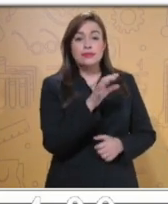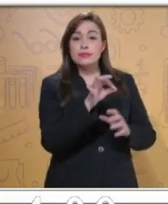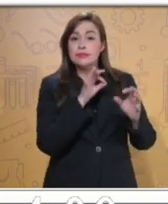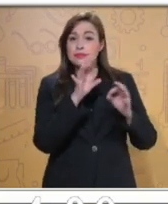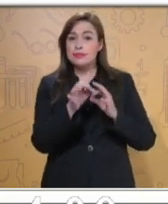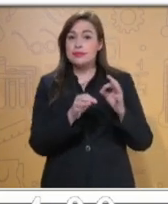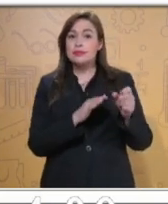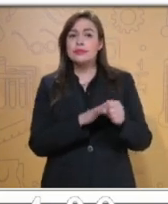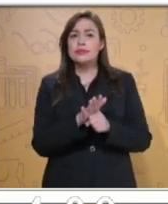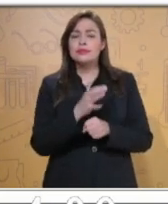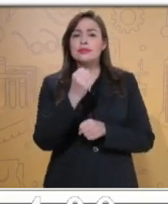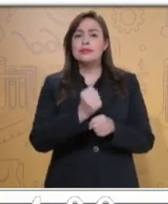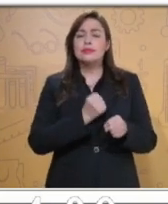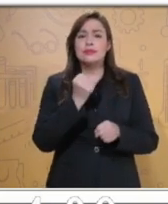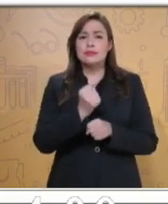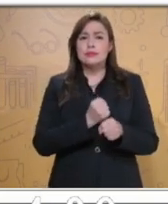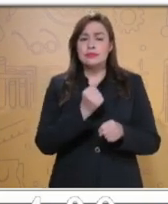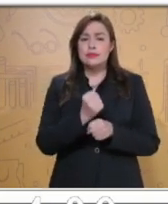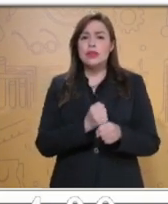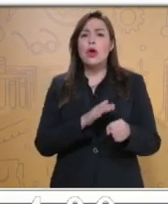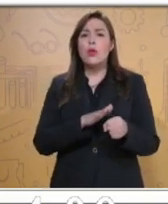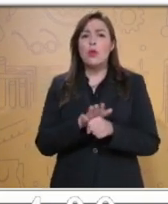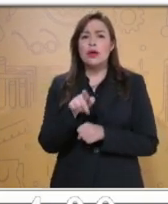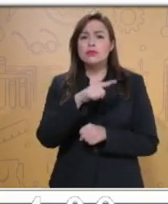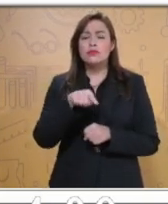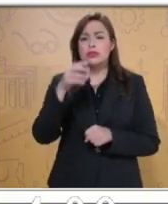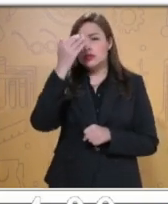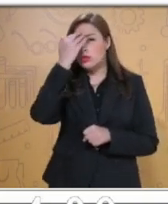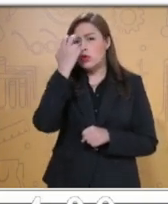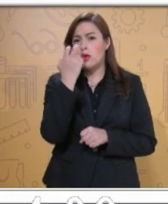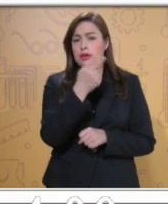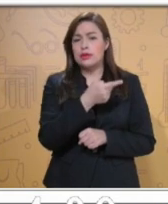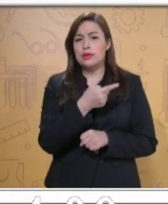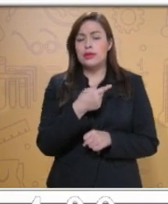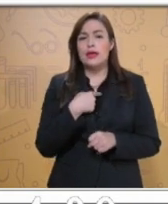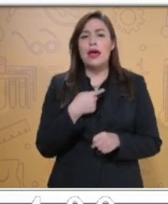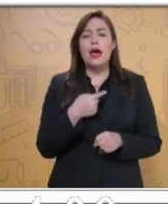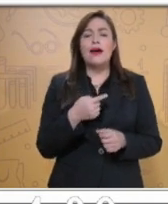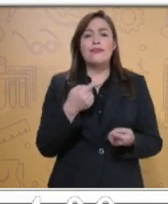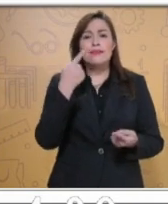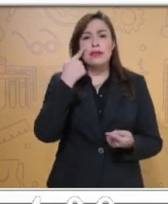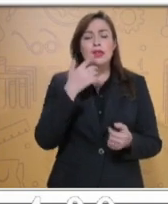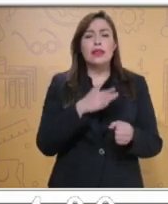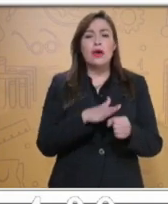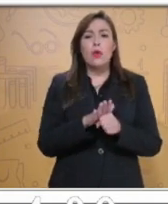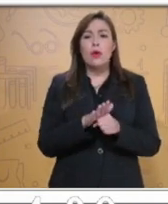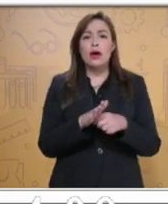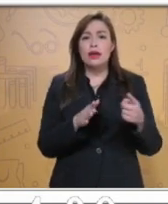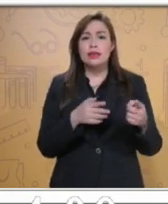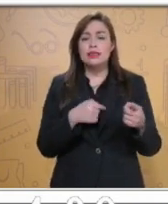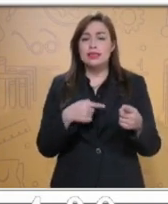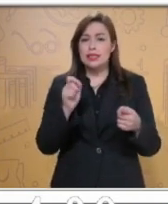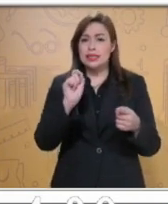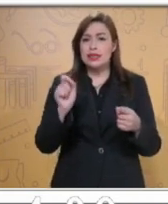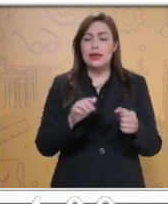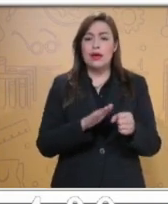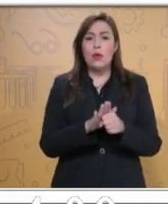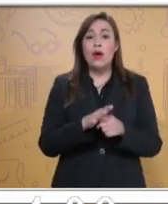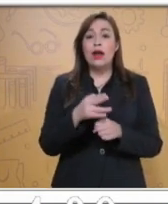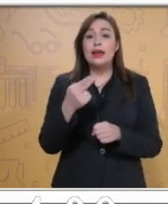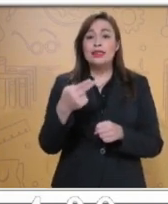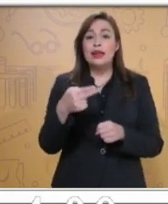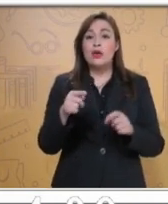says practice. How many of each one do you see? Number of bubbles, four, we have for speech. Okay,